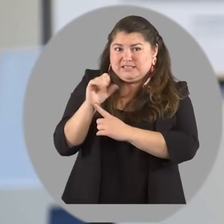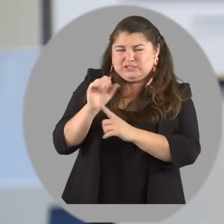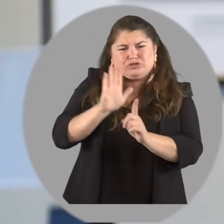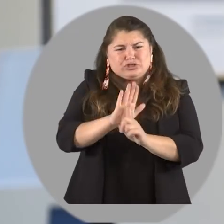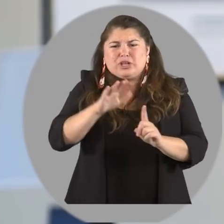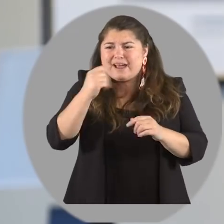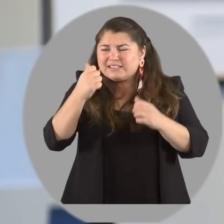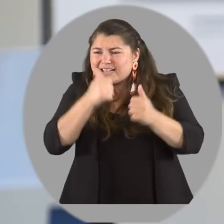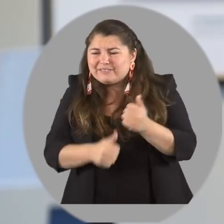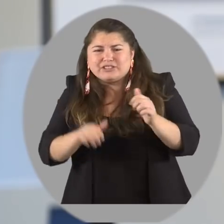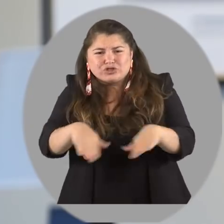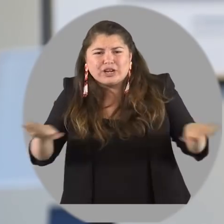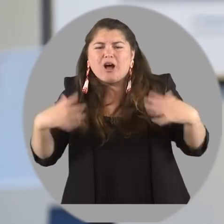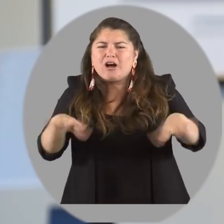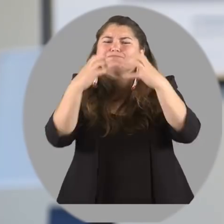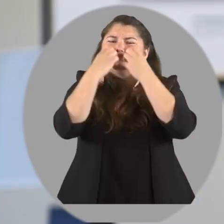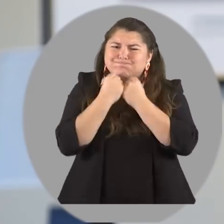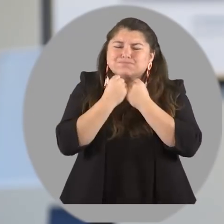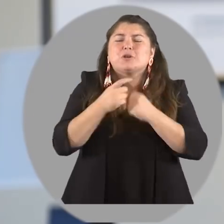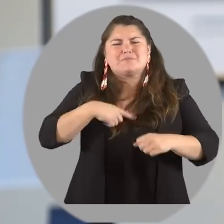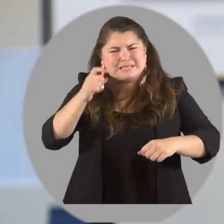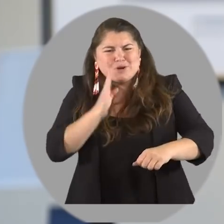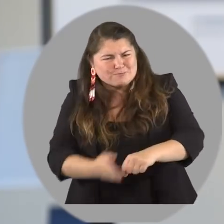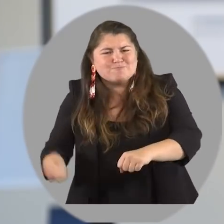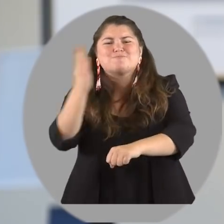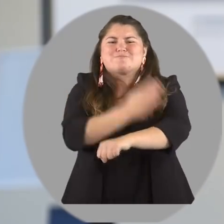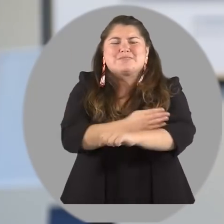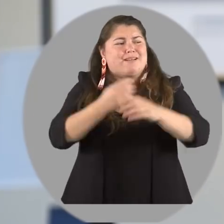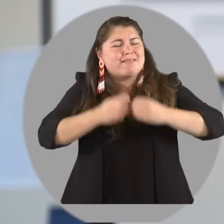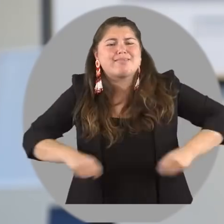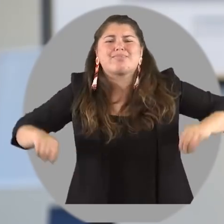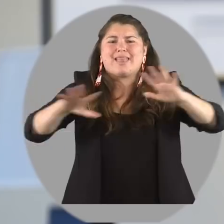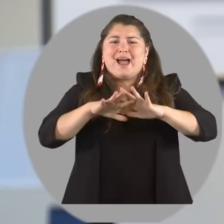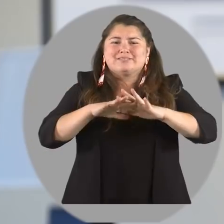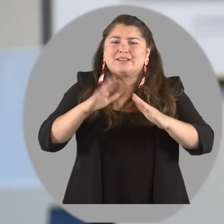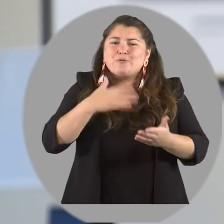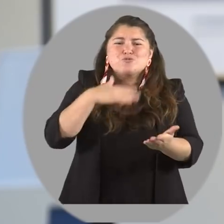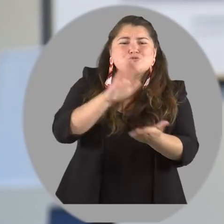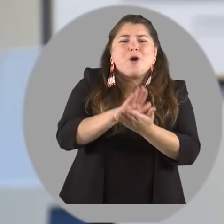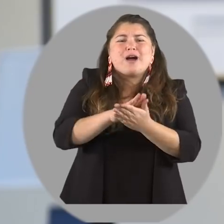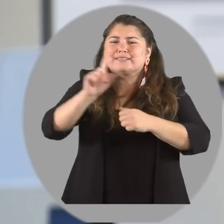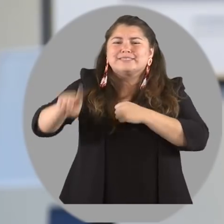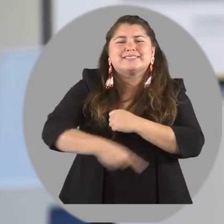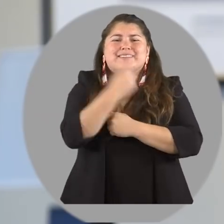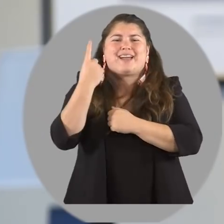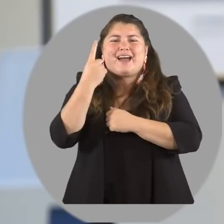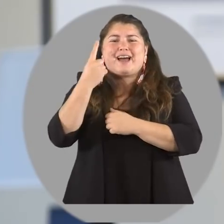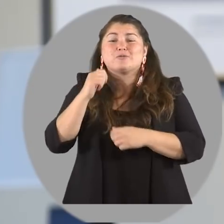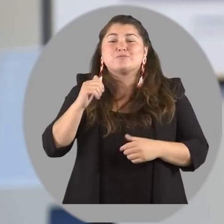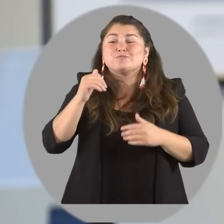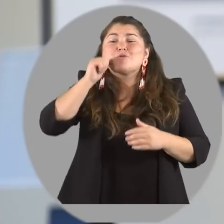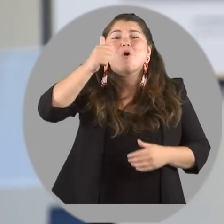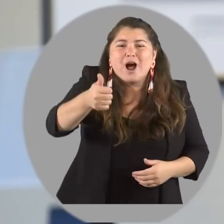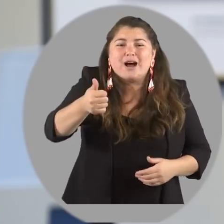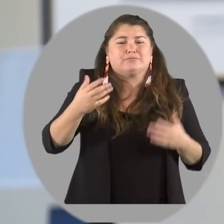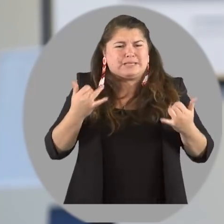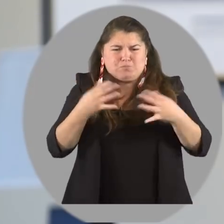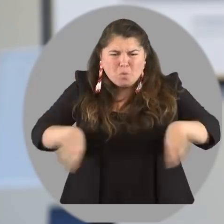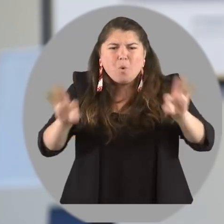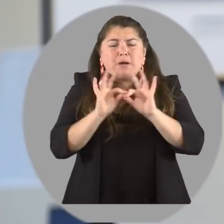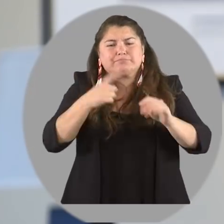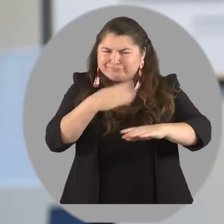and every child does matter, we do better. On the lands of our OCDSB schools today and